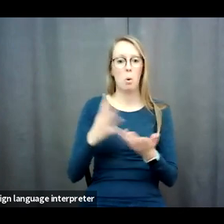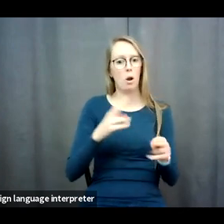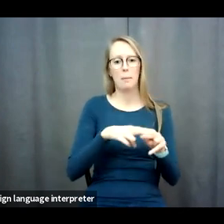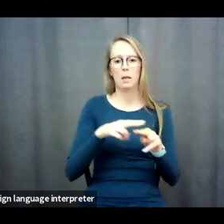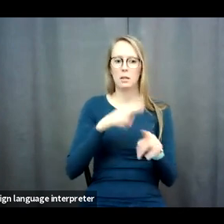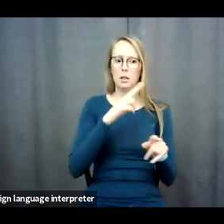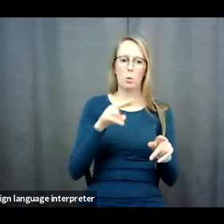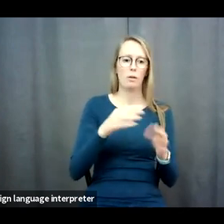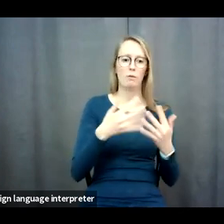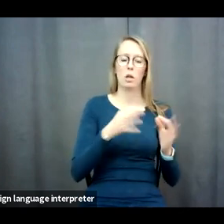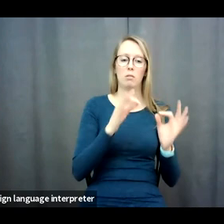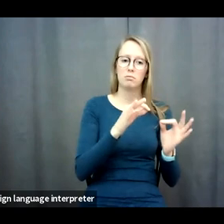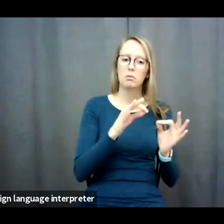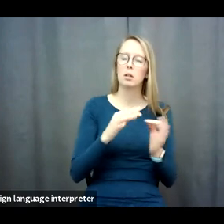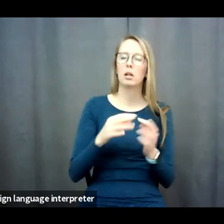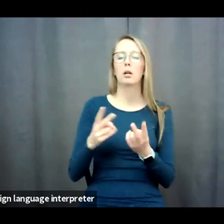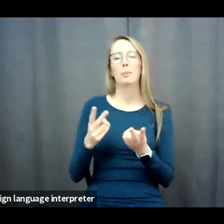that works well as well. So it really,